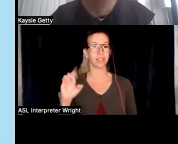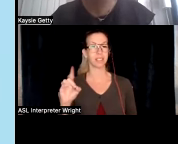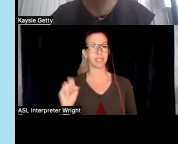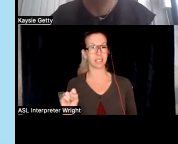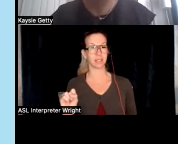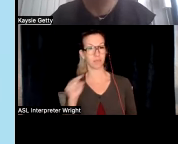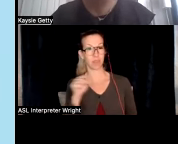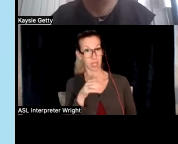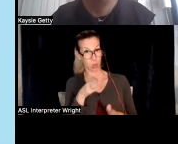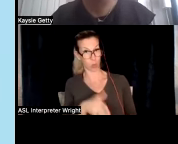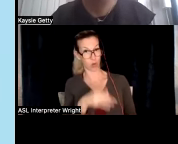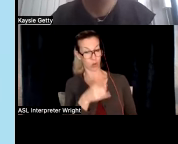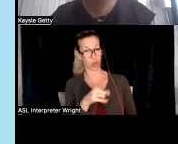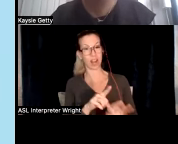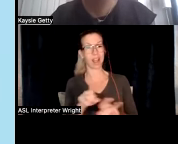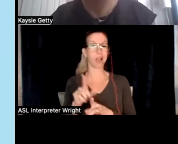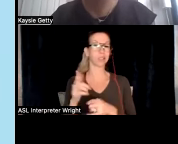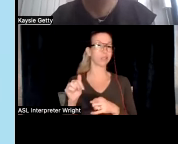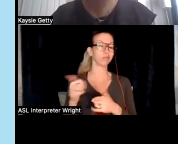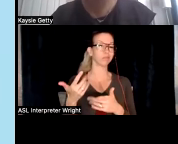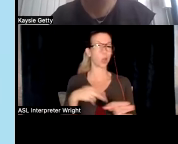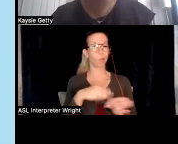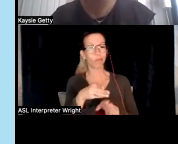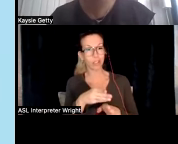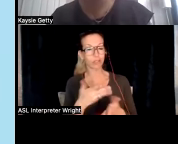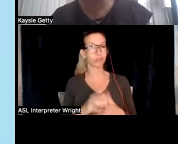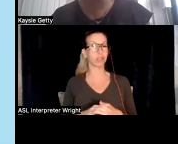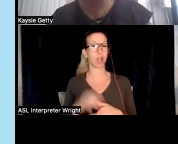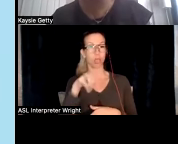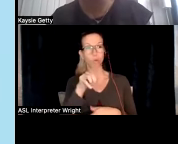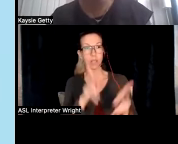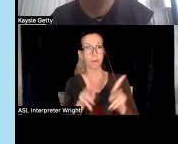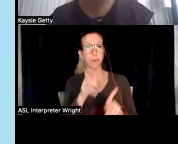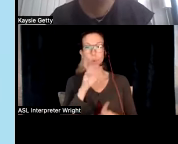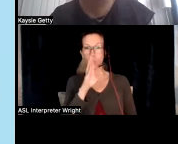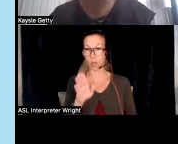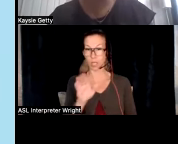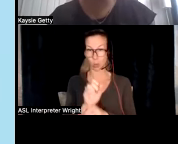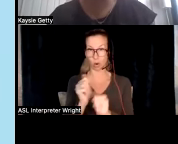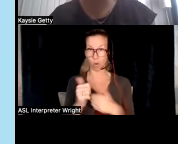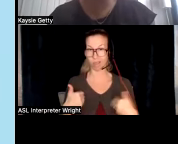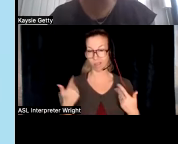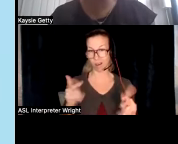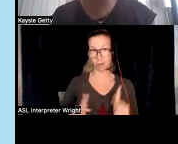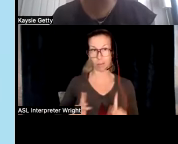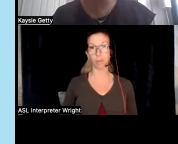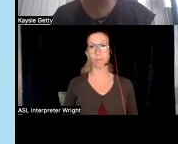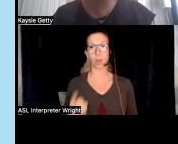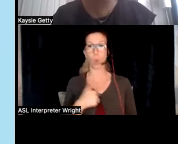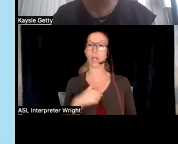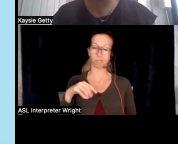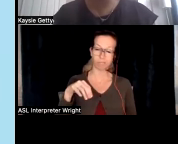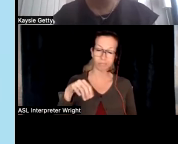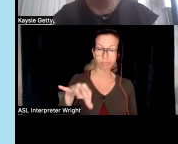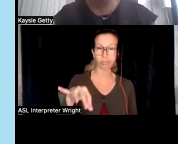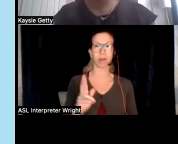person on the screens as the practitioners, the people that are directly working with young people. We are the ones that are planting seeds in our young